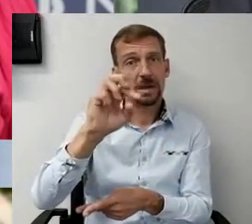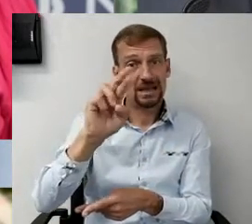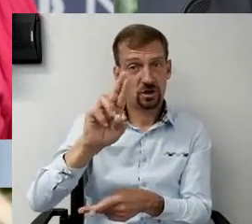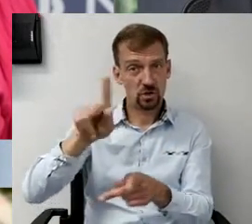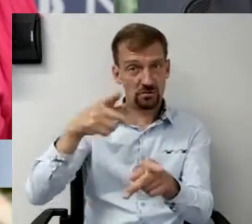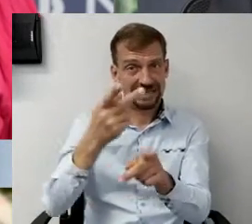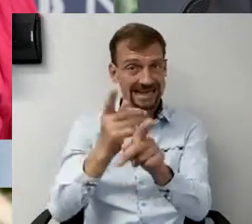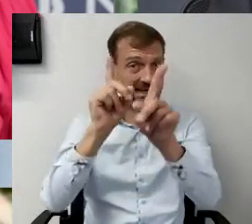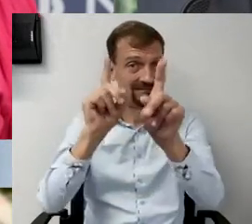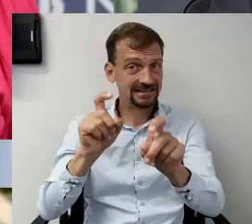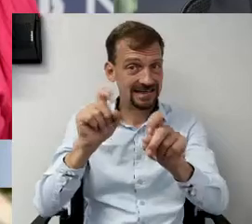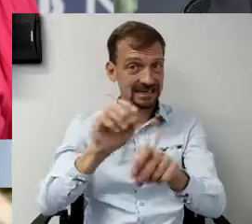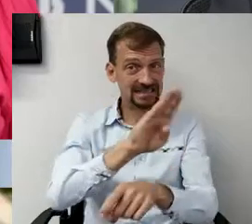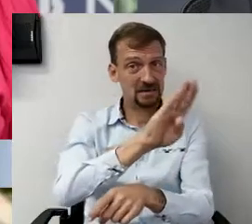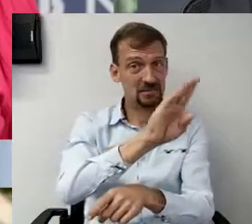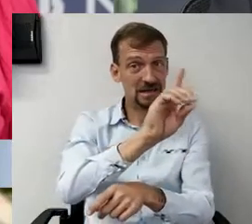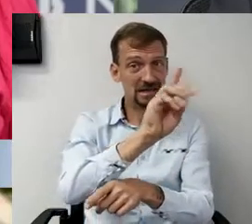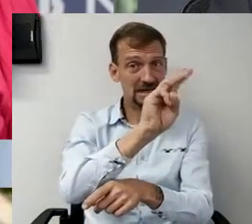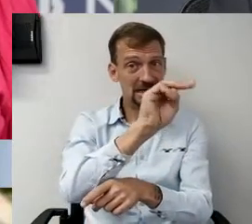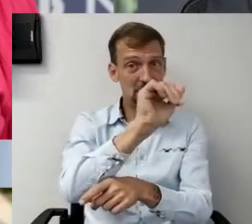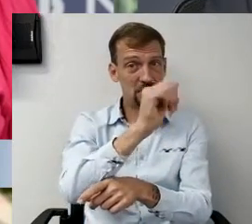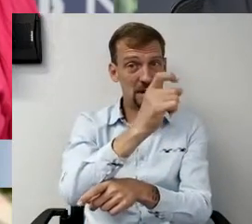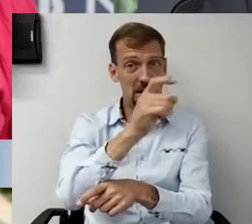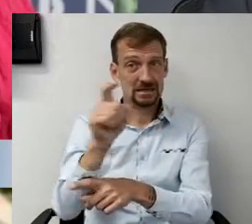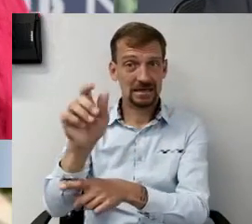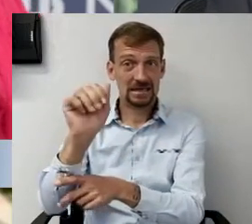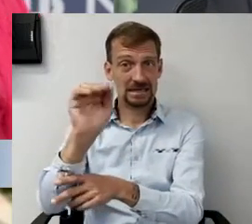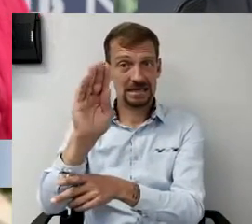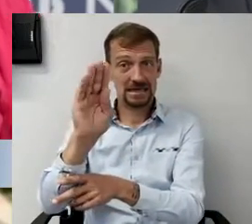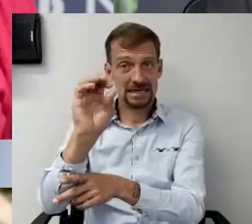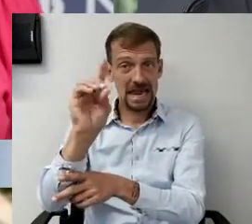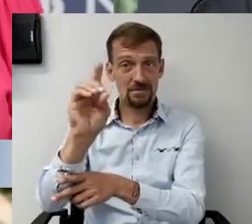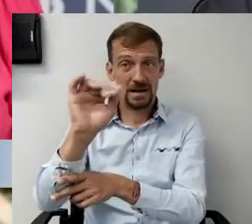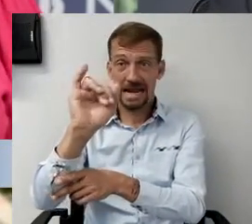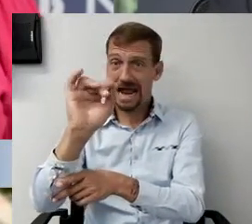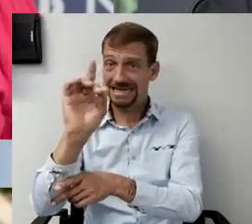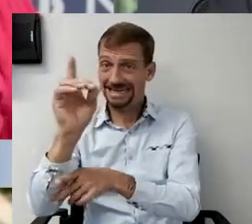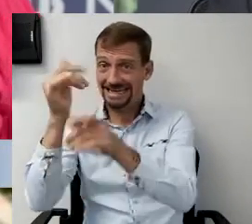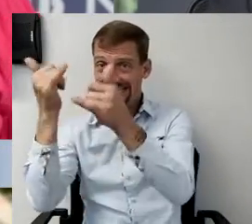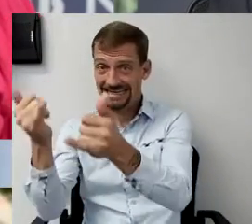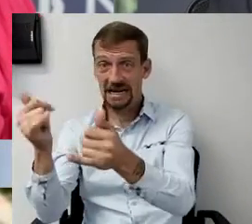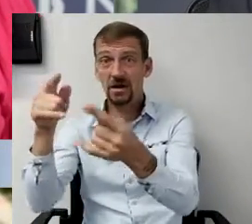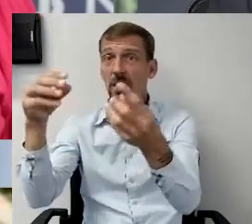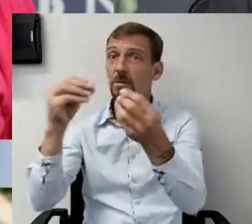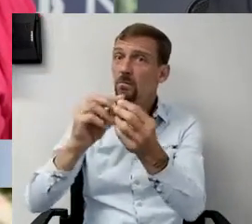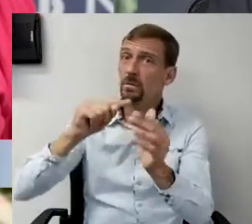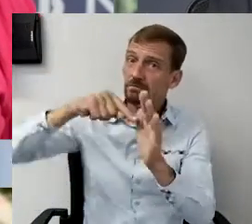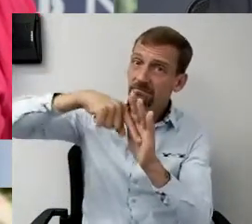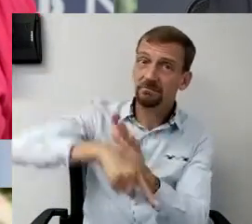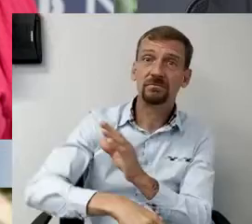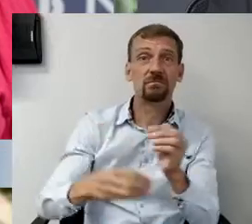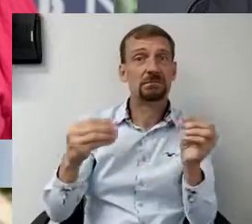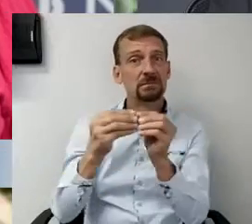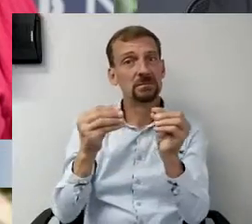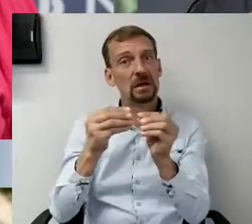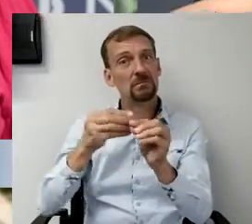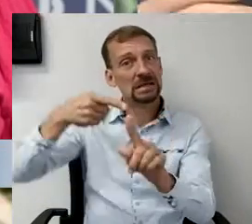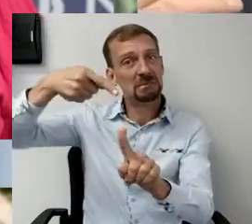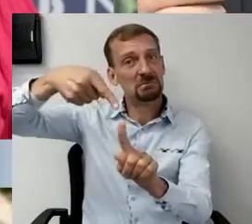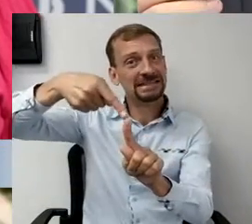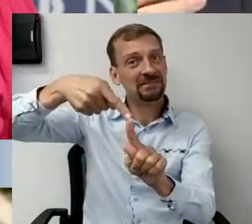that's our BD Max and Abbott ID Now are molecular, much more sensitive, much more